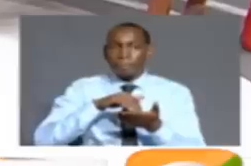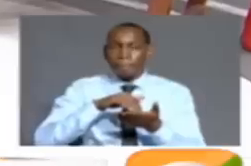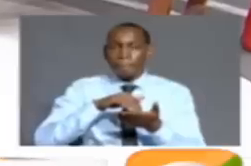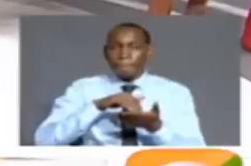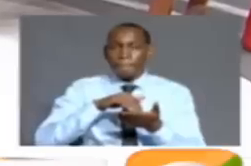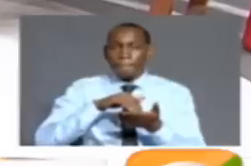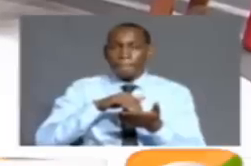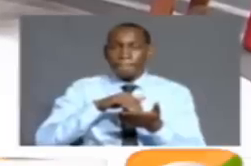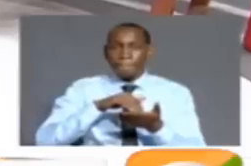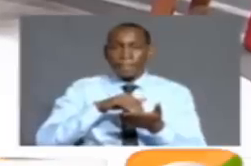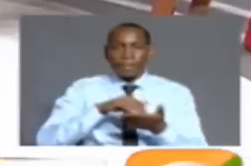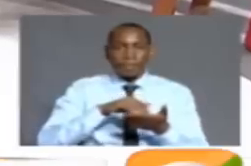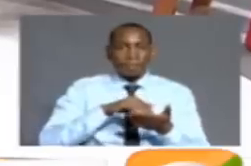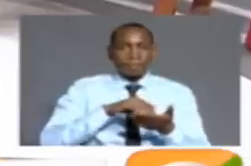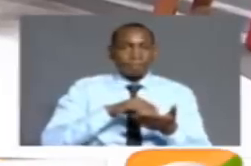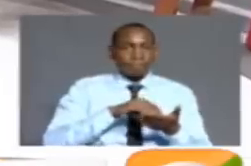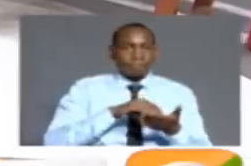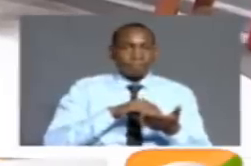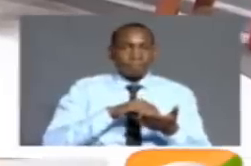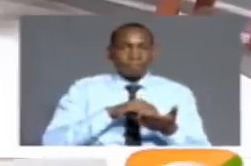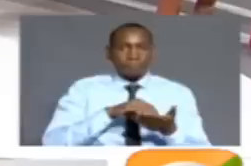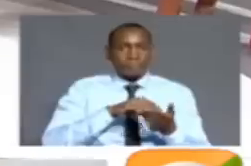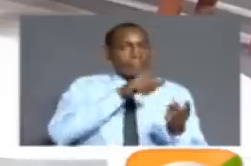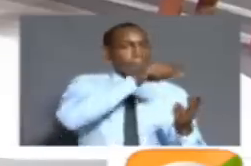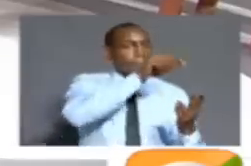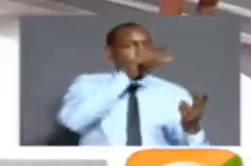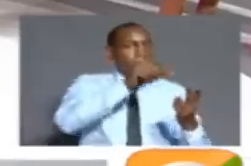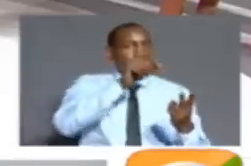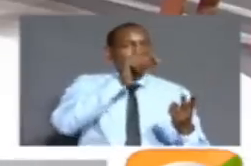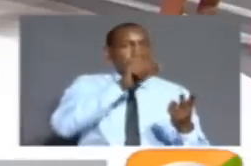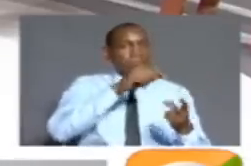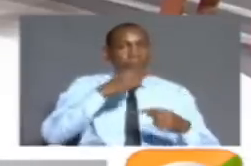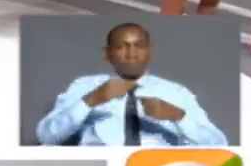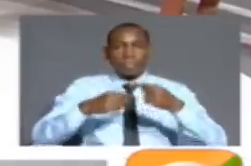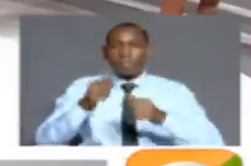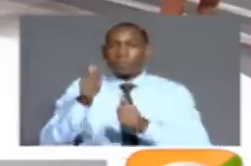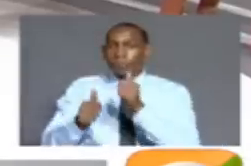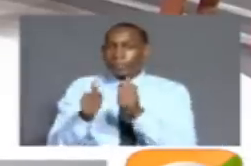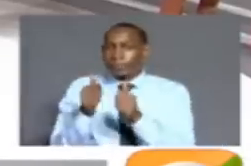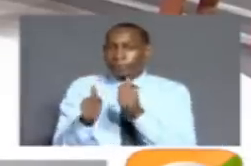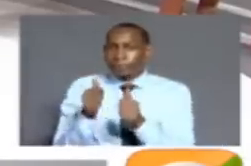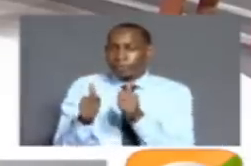Whoa. Jeff is reading. Which one?